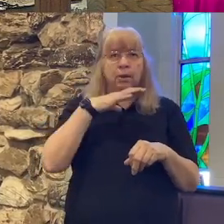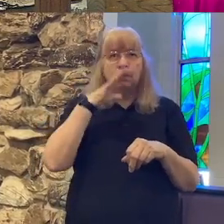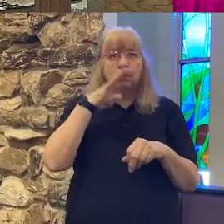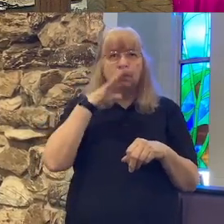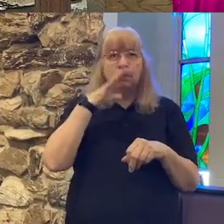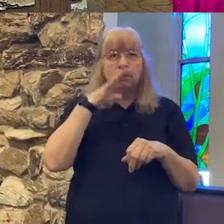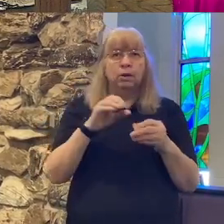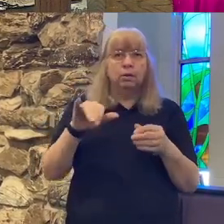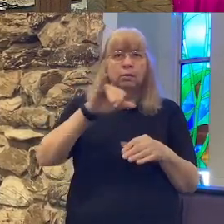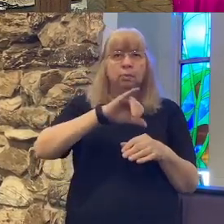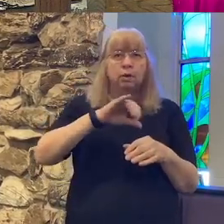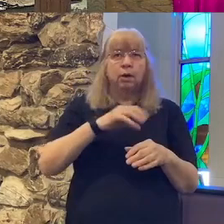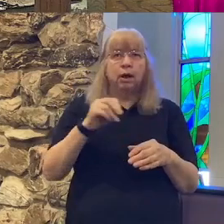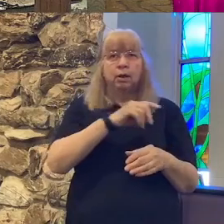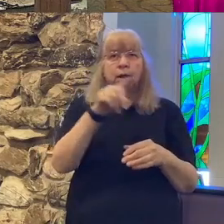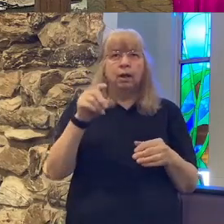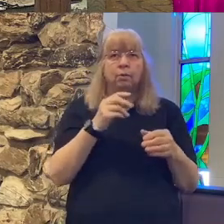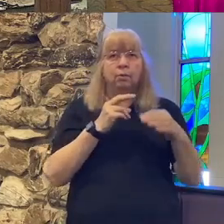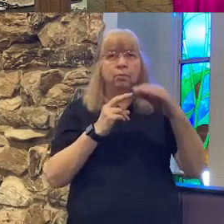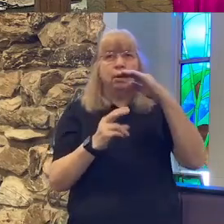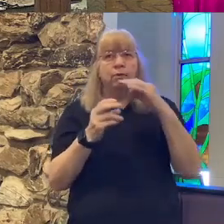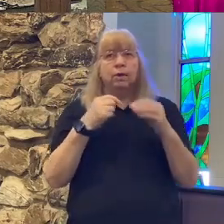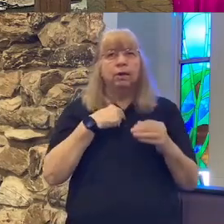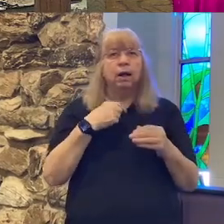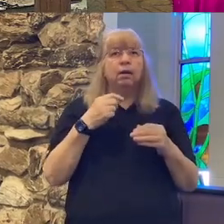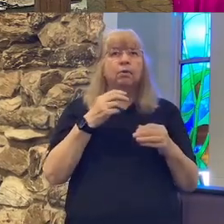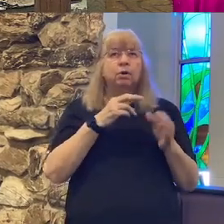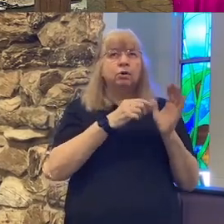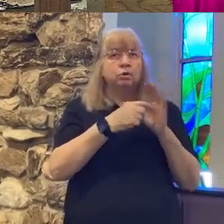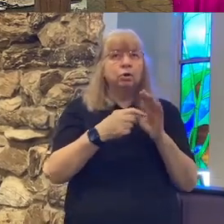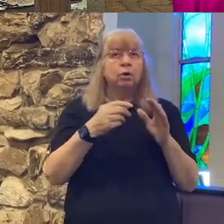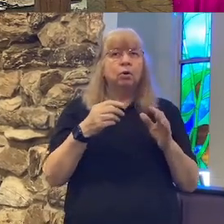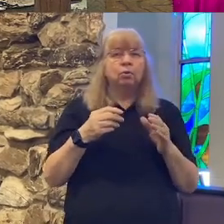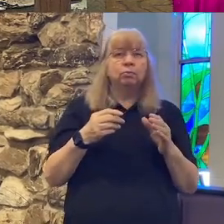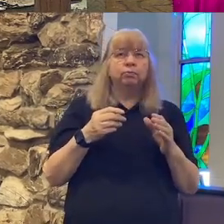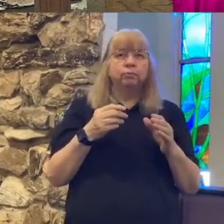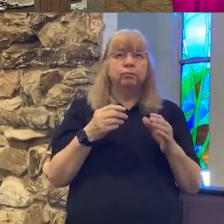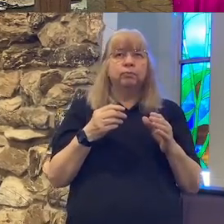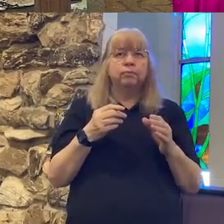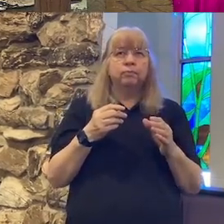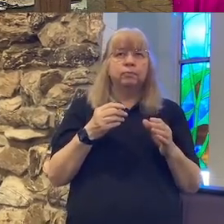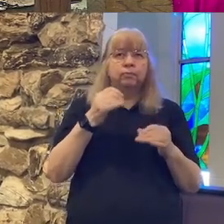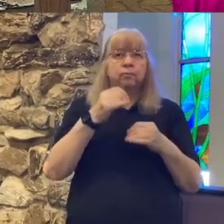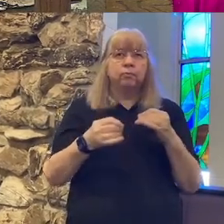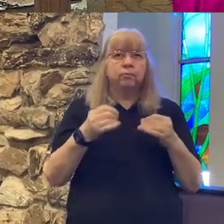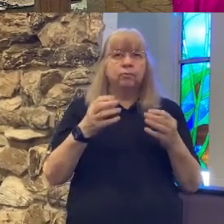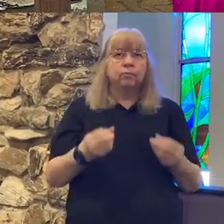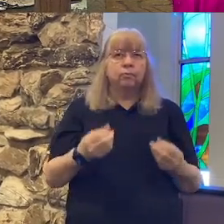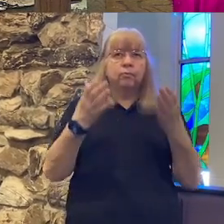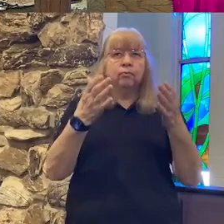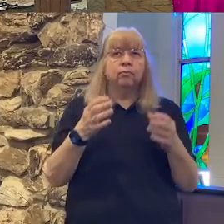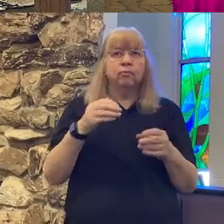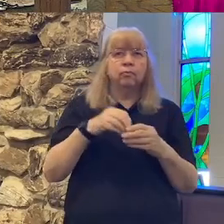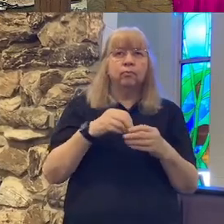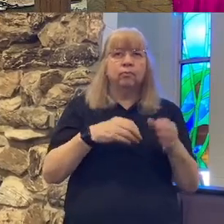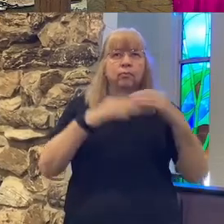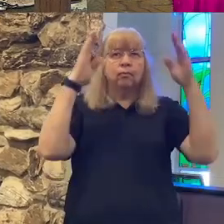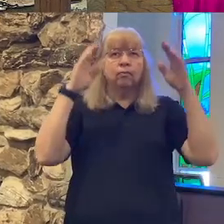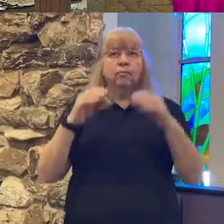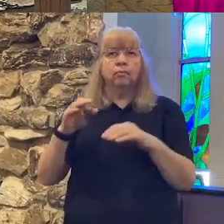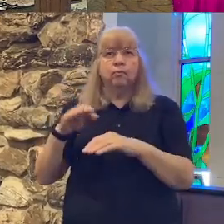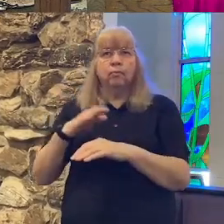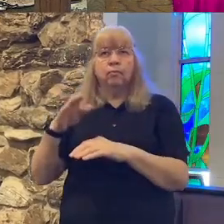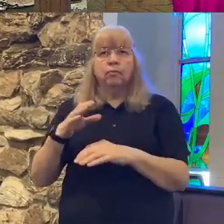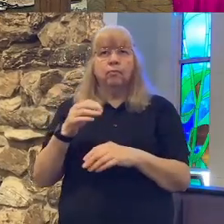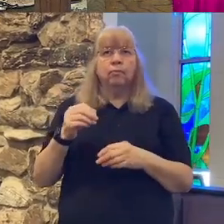shall prophesy. And I will show potence in the heaven above, and signs on the earth below, blood and fire,